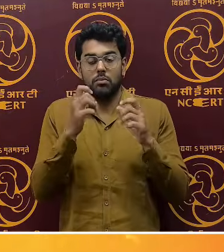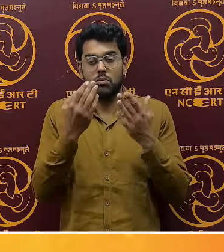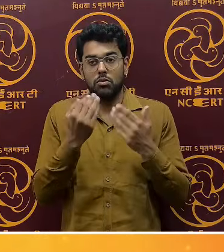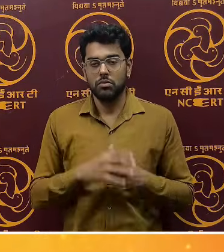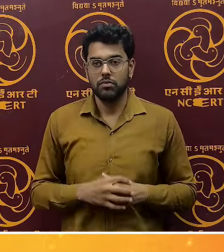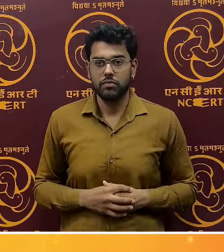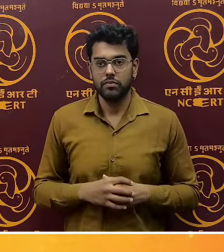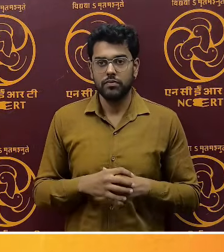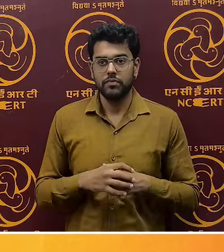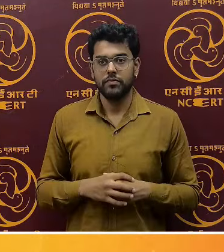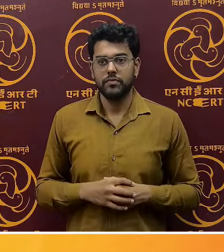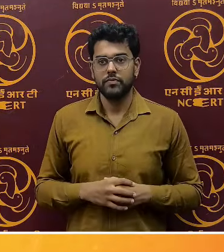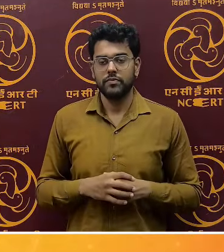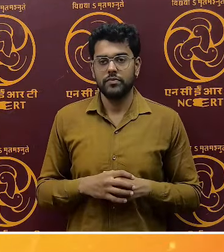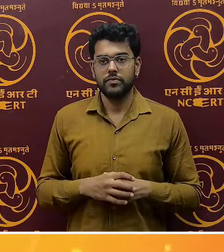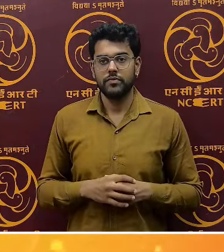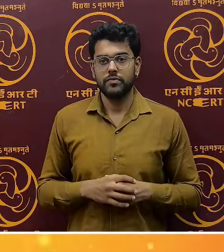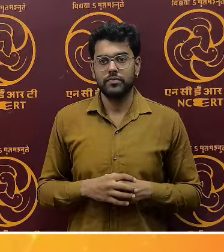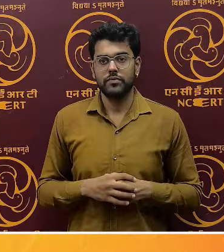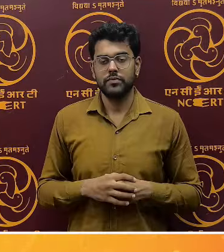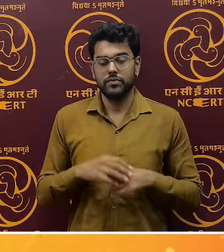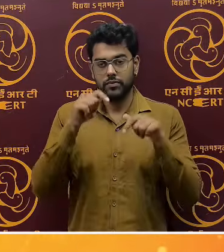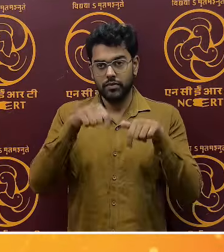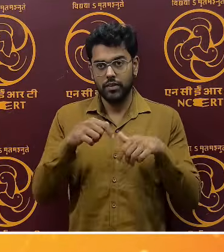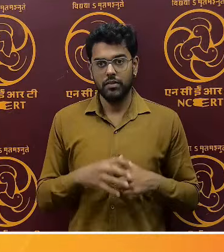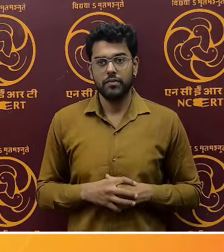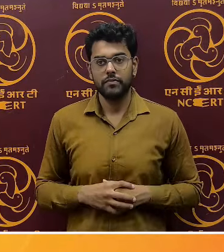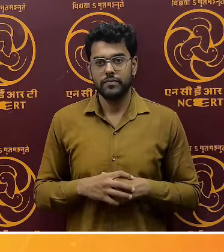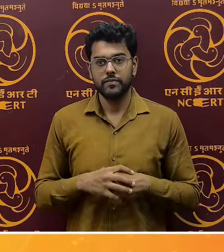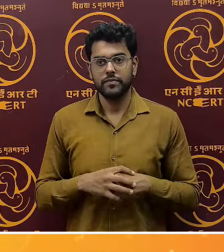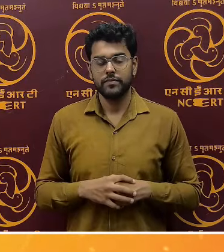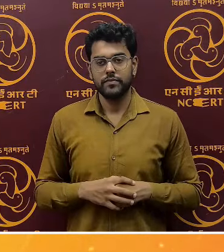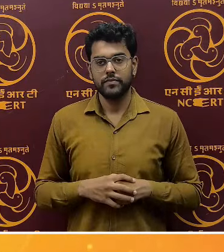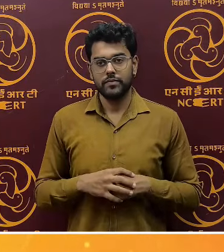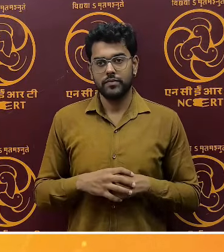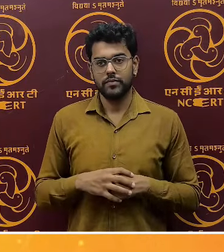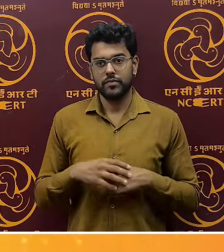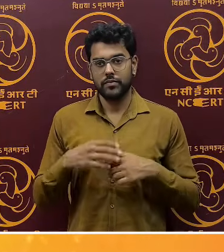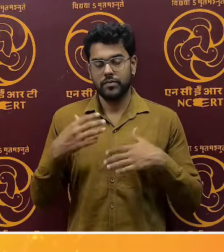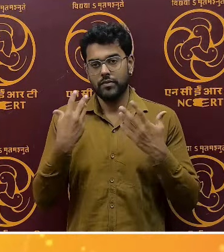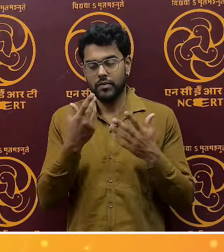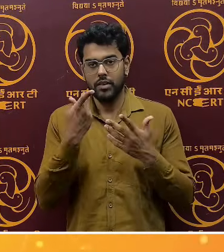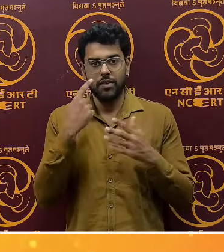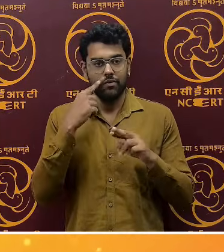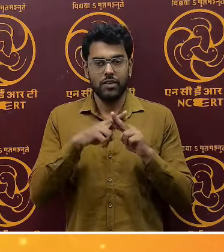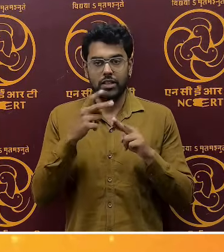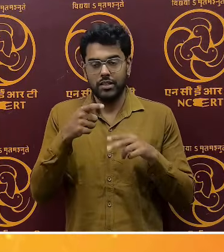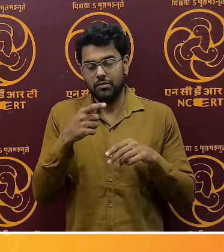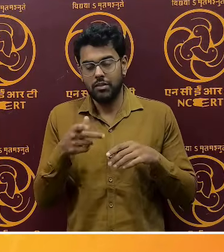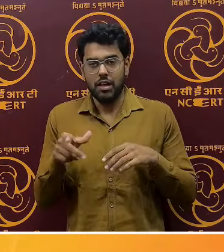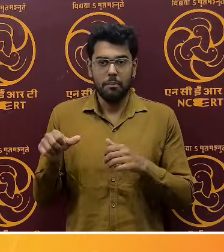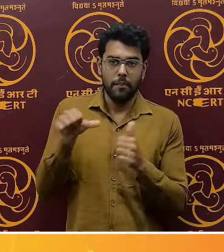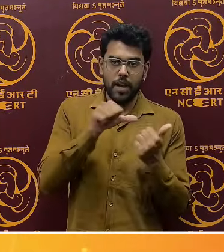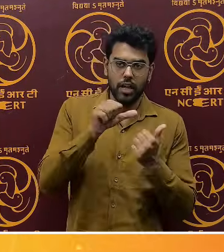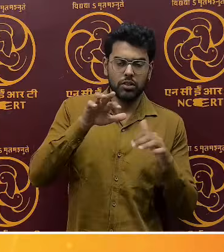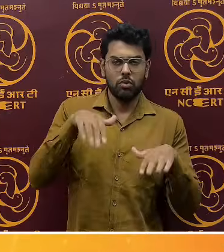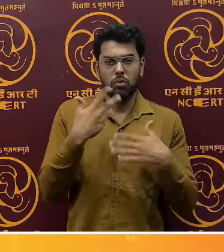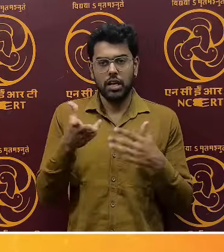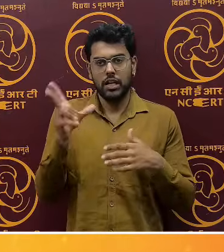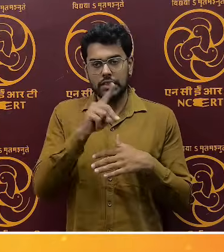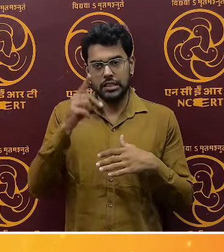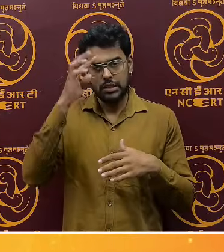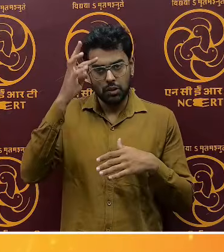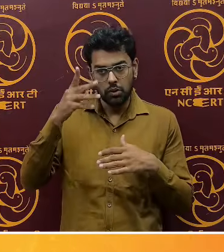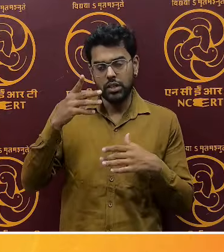factorization. Got it. Now we will they can restart or they can go back to repeat all